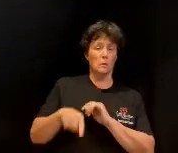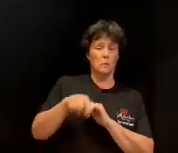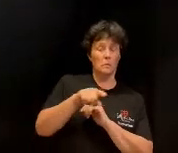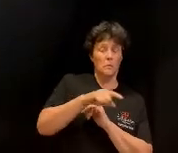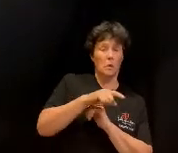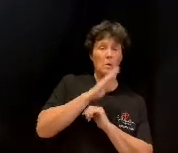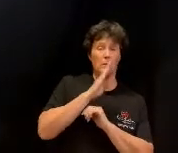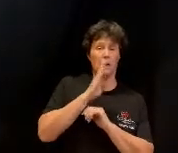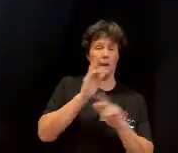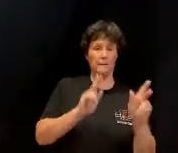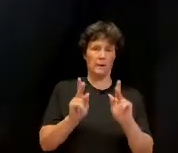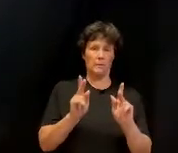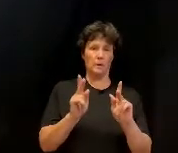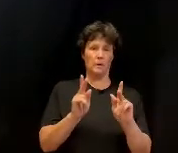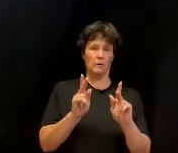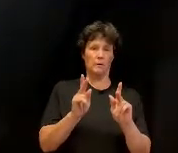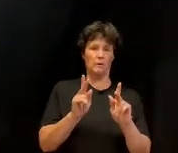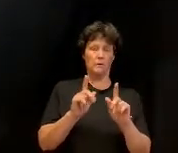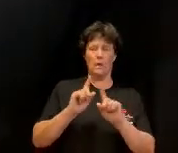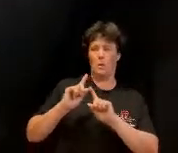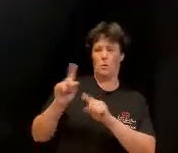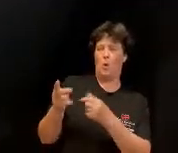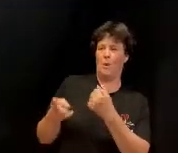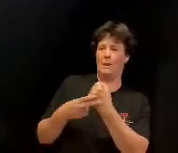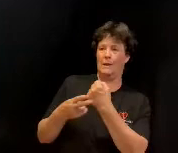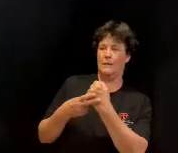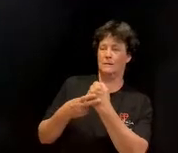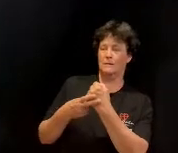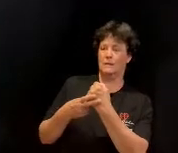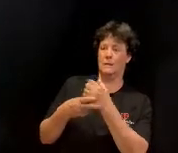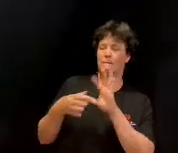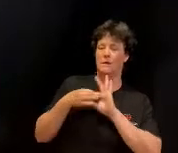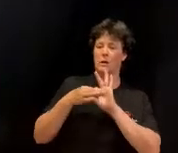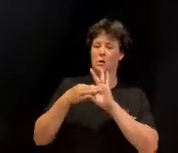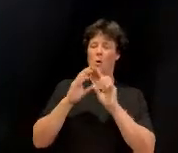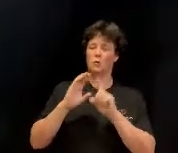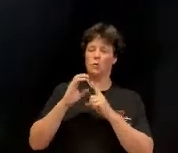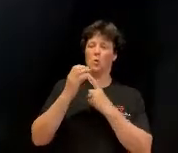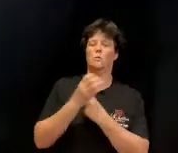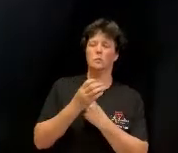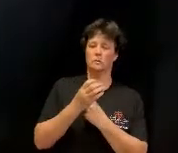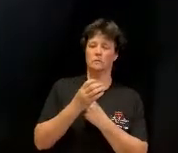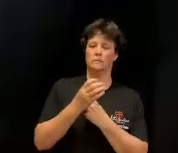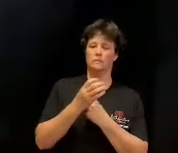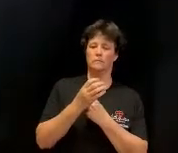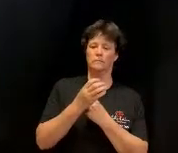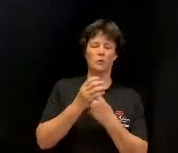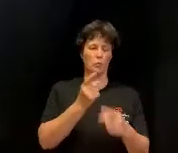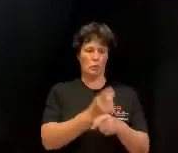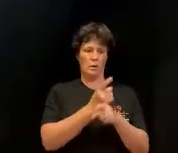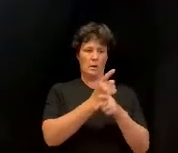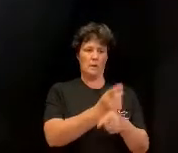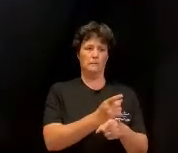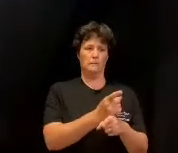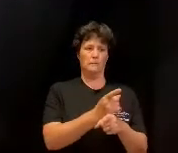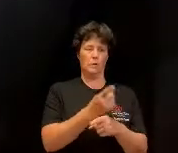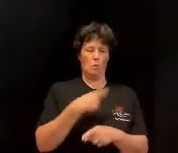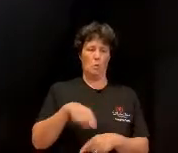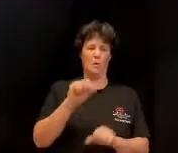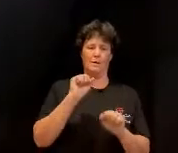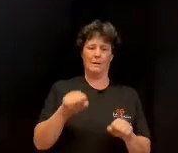let's be people, man, that go to the rescue of people and engage our culture. Let's engage our culture right. We can do this